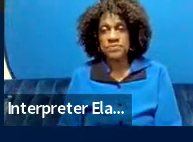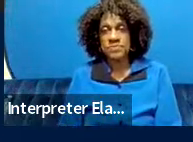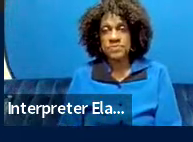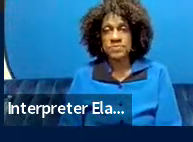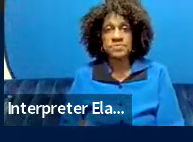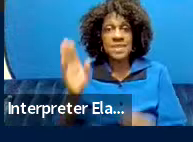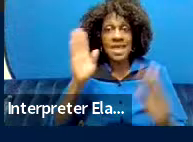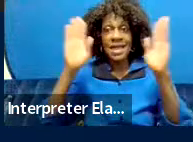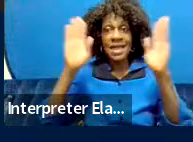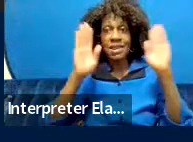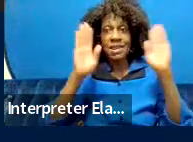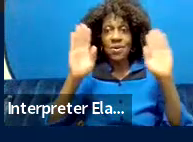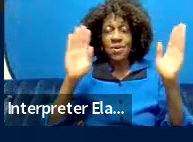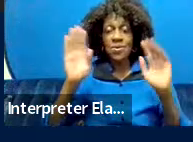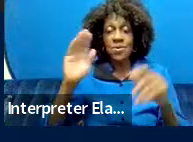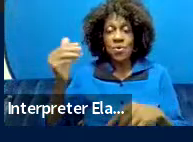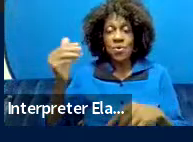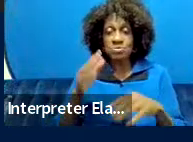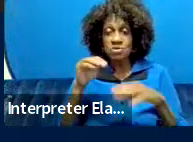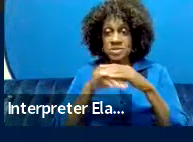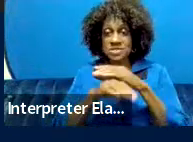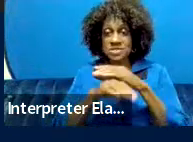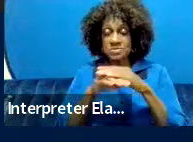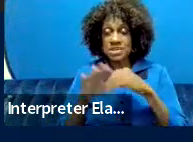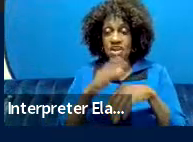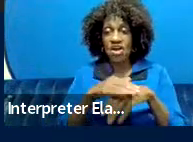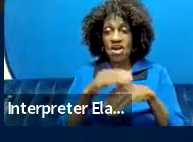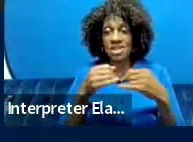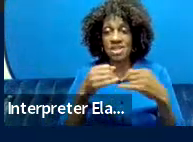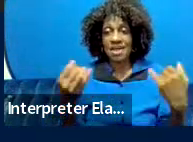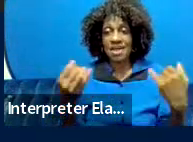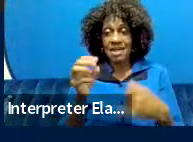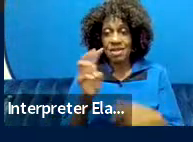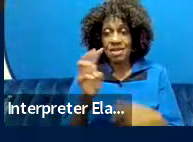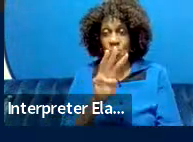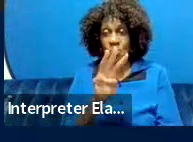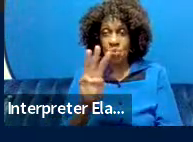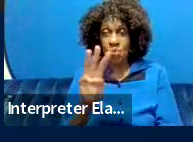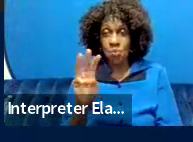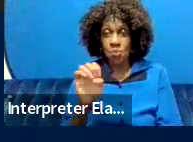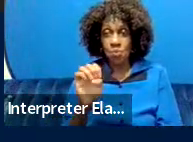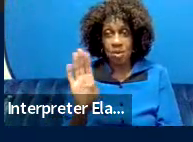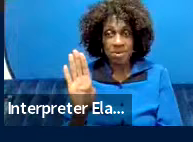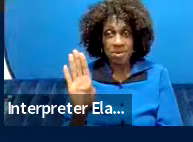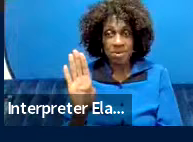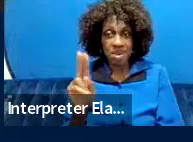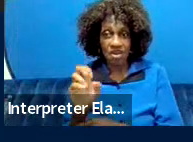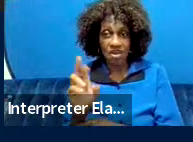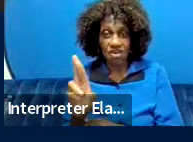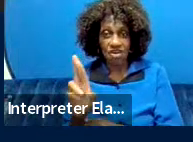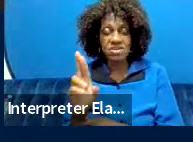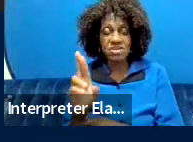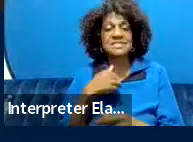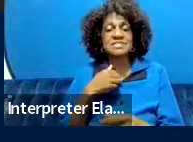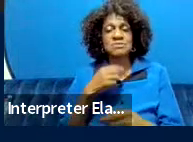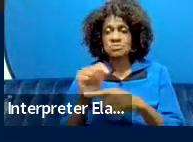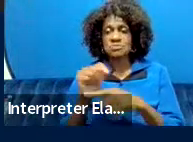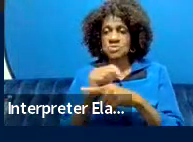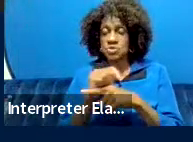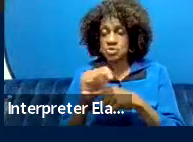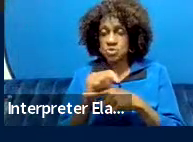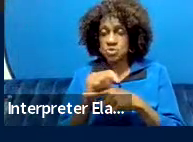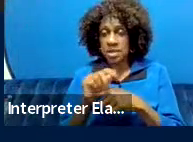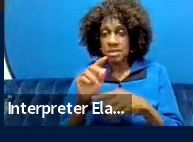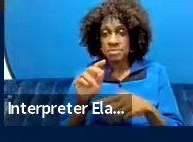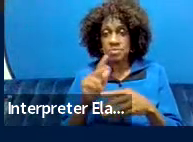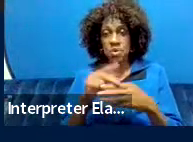Hello and welcome to the Accessibility Online webinar series. The monthly series represents a collaborative training program